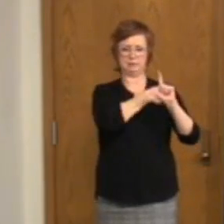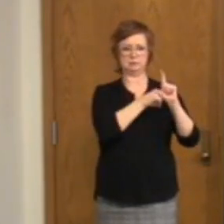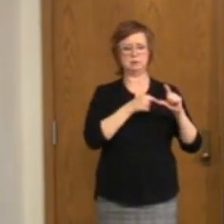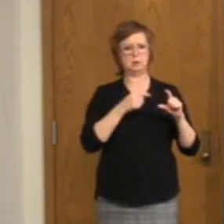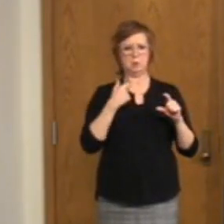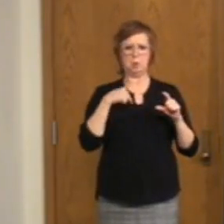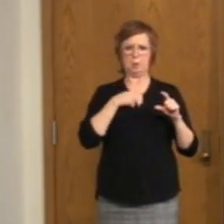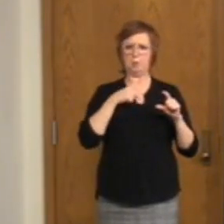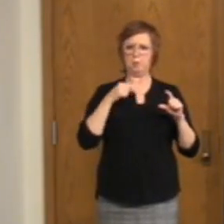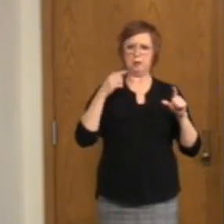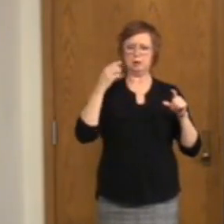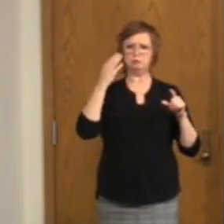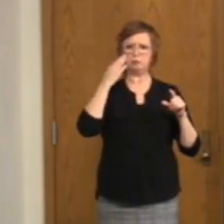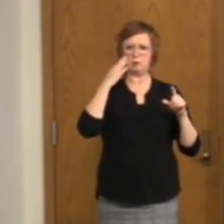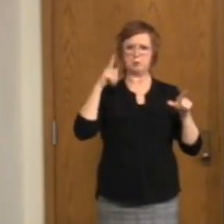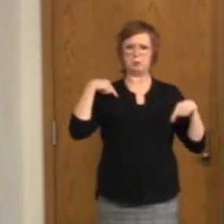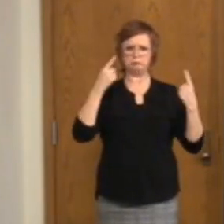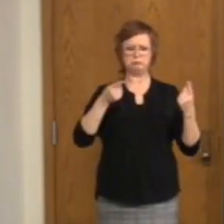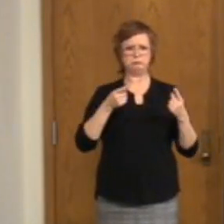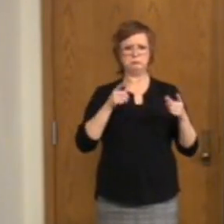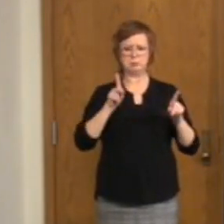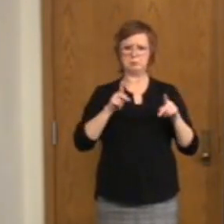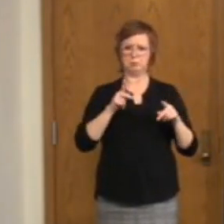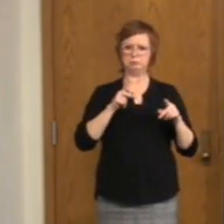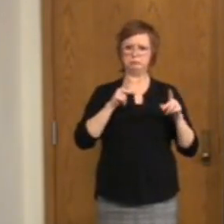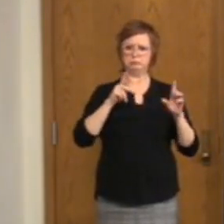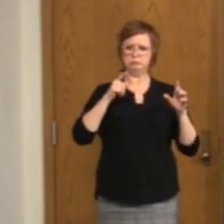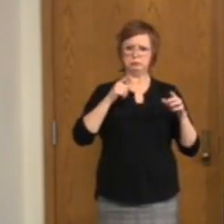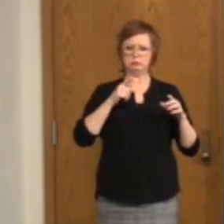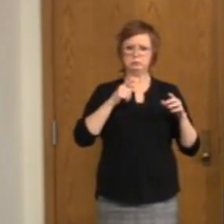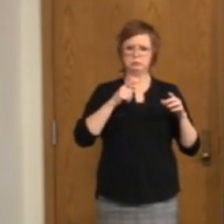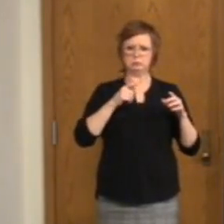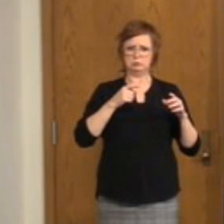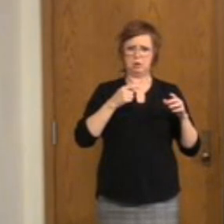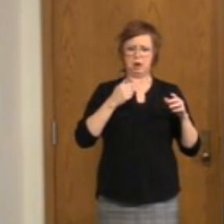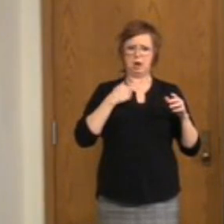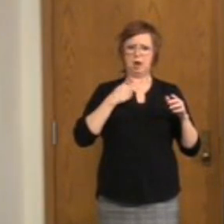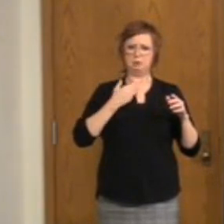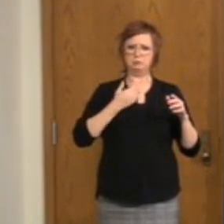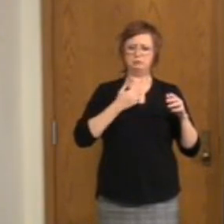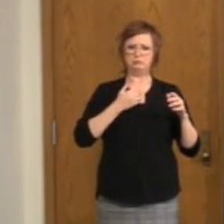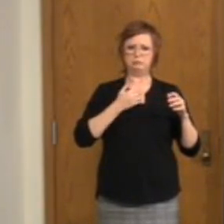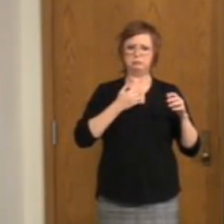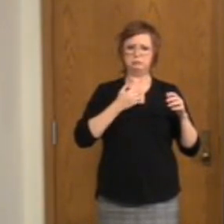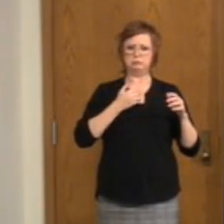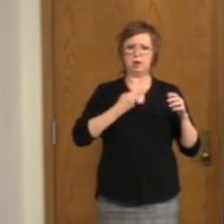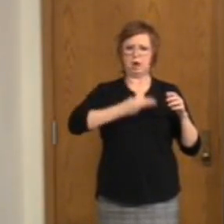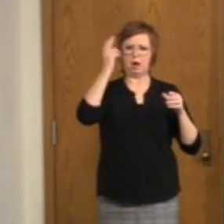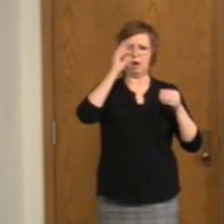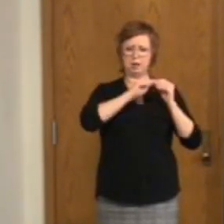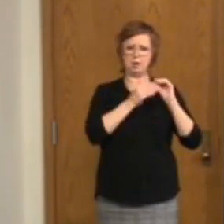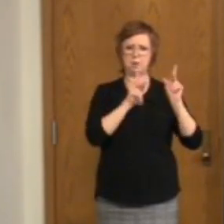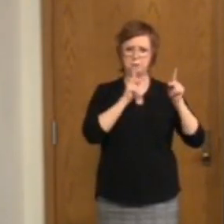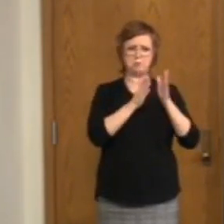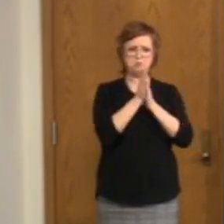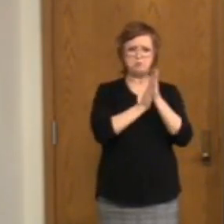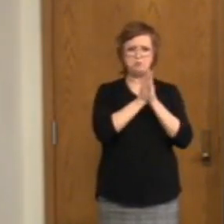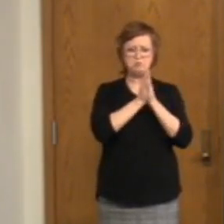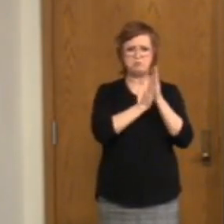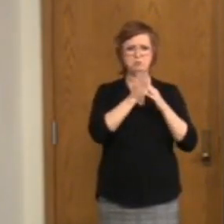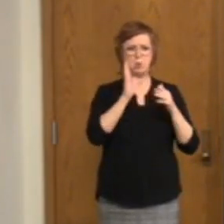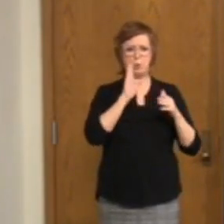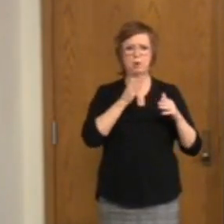get vaccinated. We did see, however, in December and January that while many healthcare workers stepped forward, some took